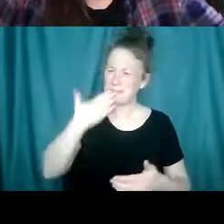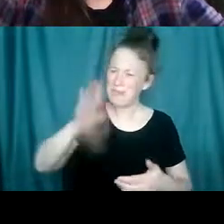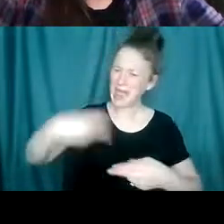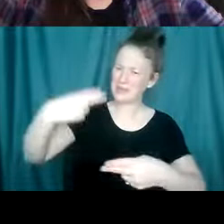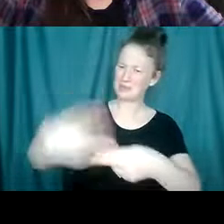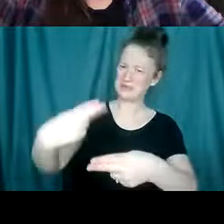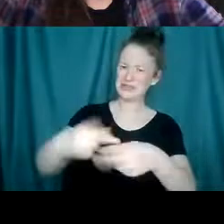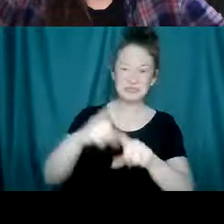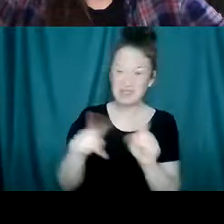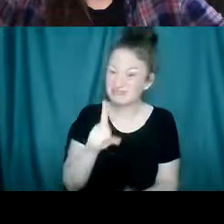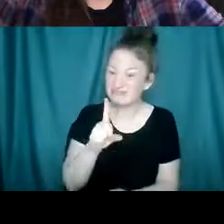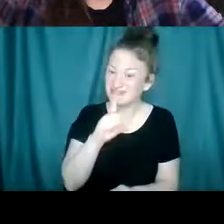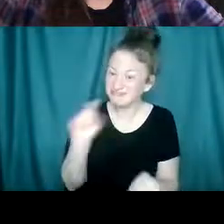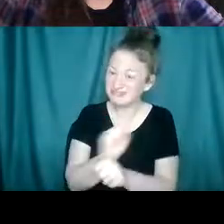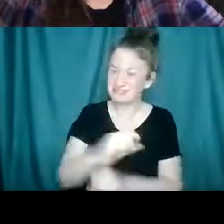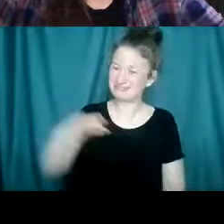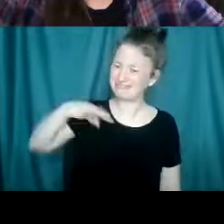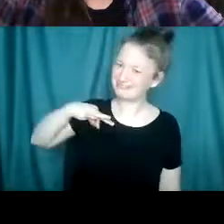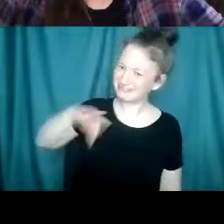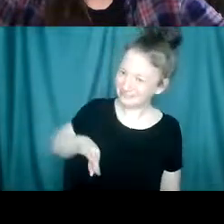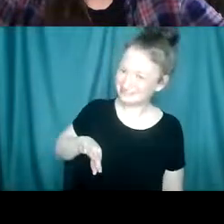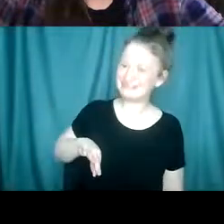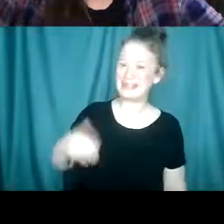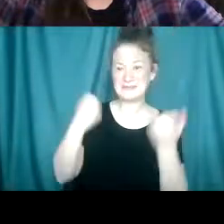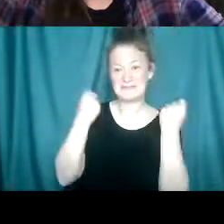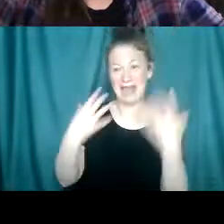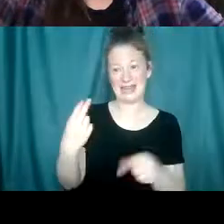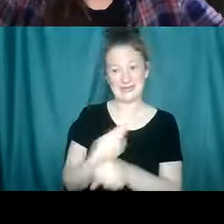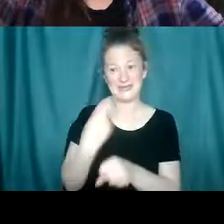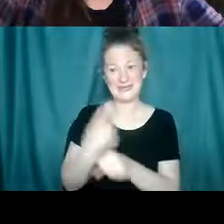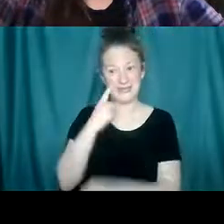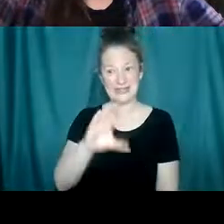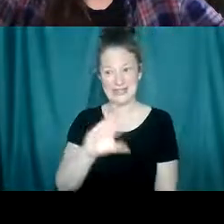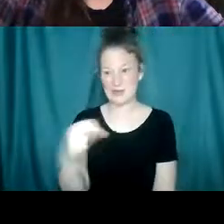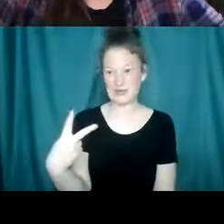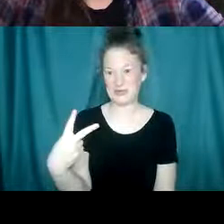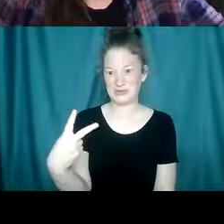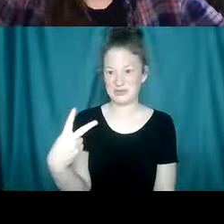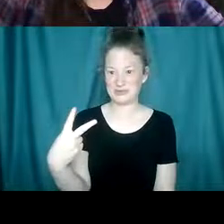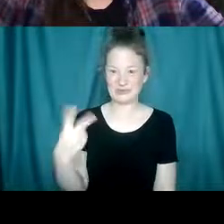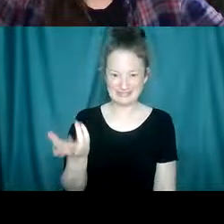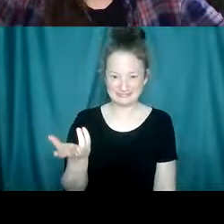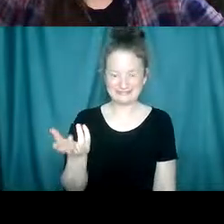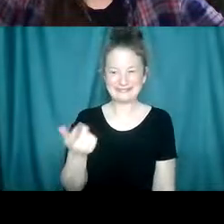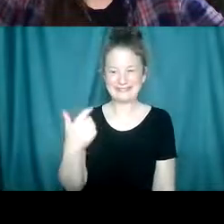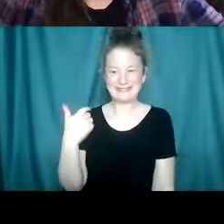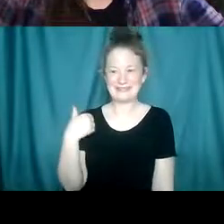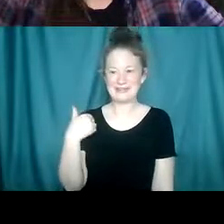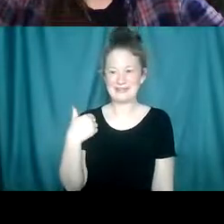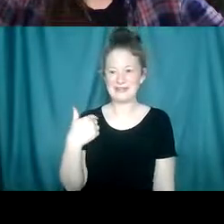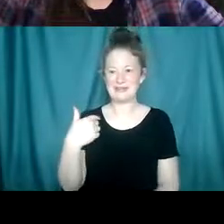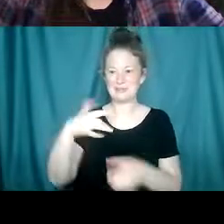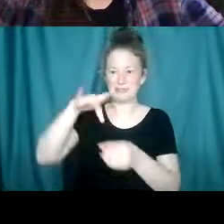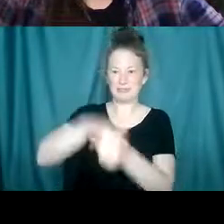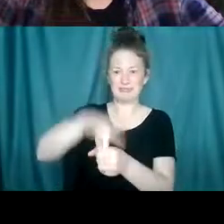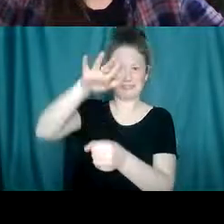very, very useful. And yeah, you don't ever see, you know, kind of soda catching